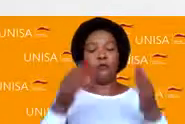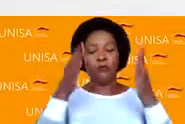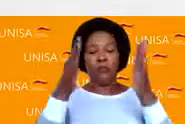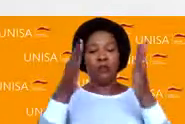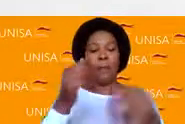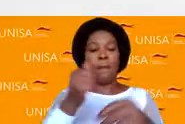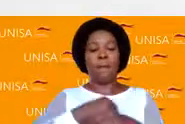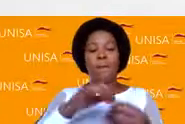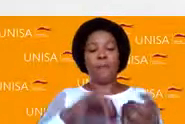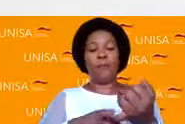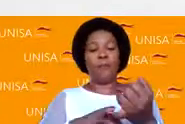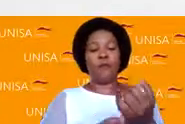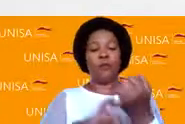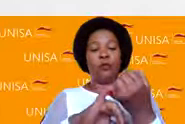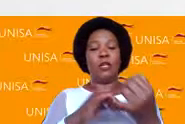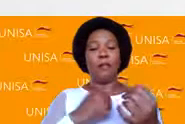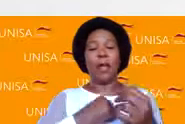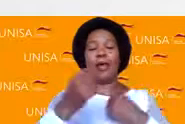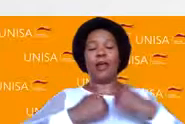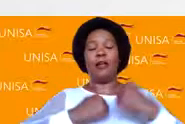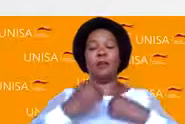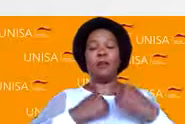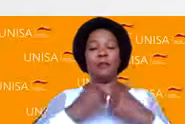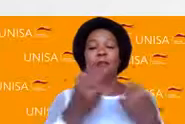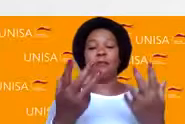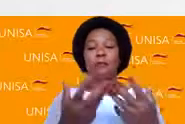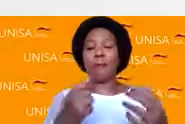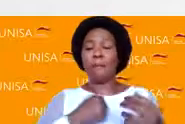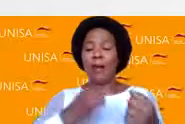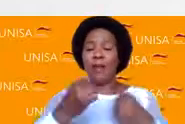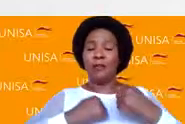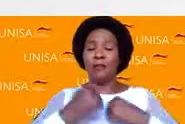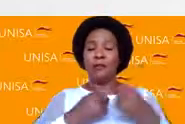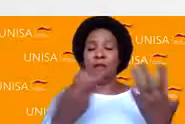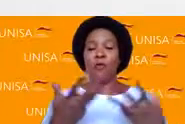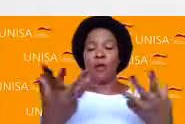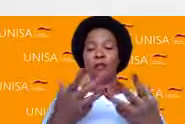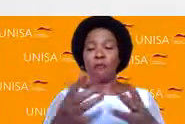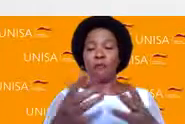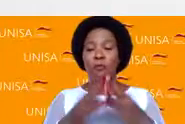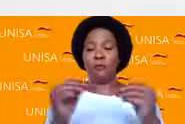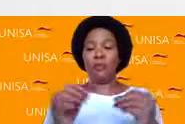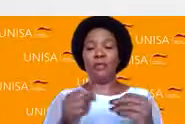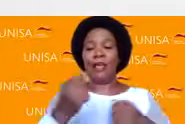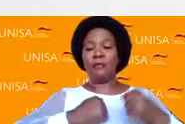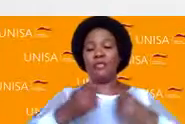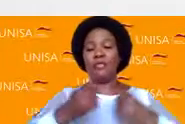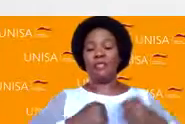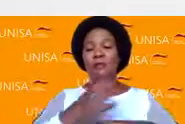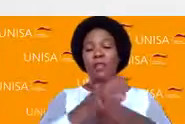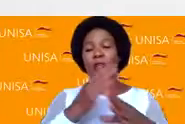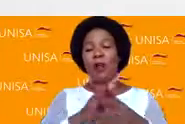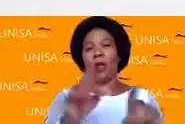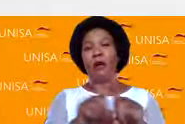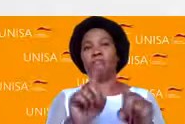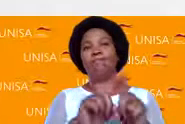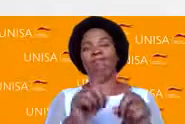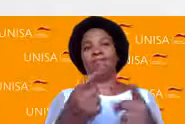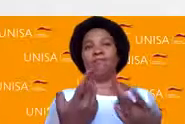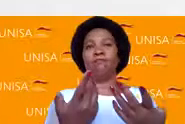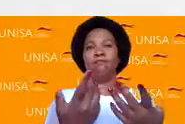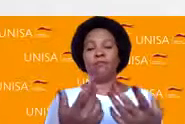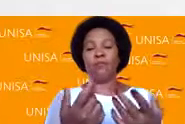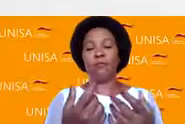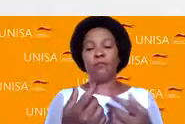myAdmin, where myAdmin is where you then complete administrative functions, where you can, for instance, update your